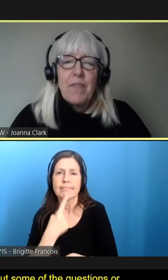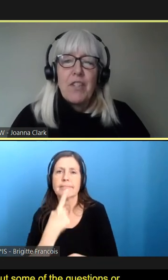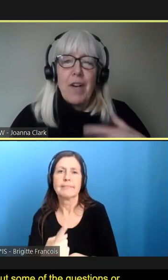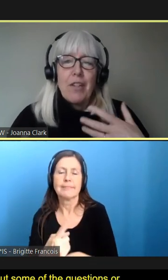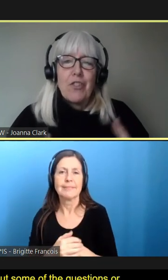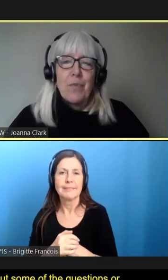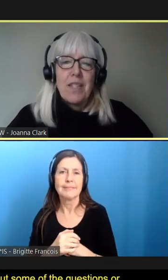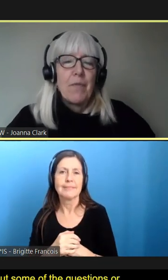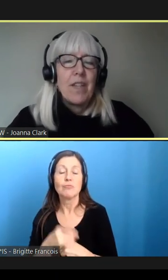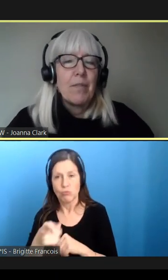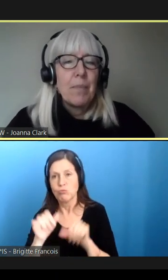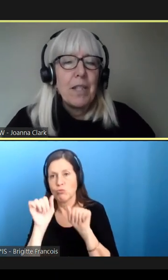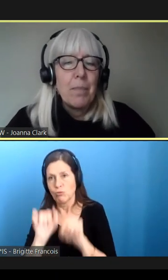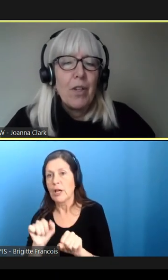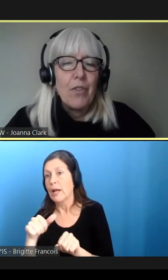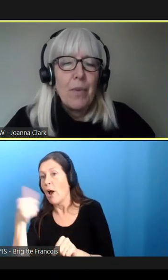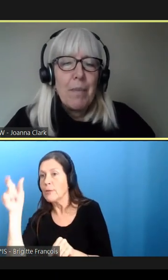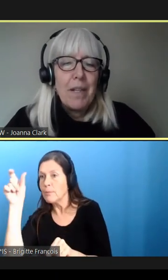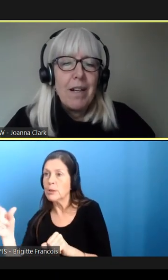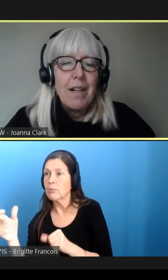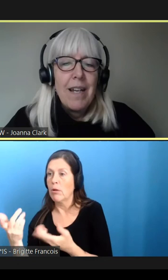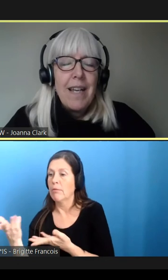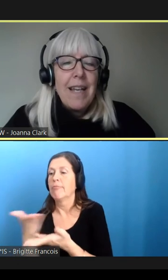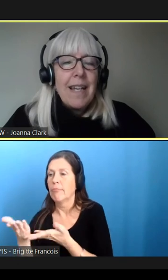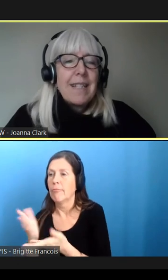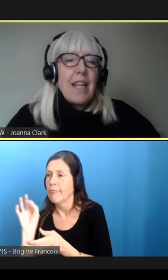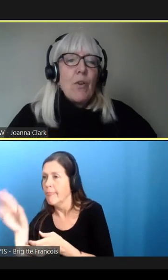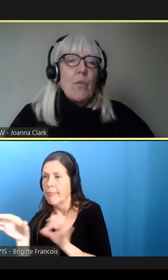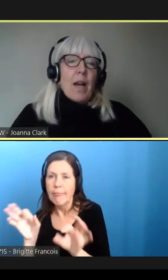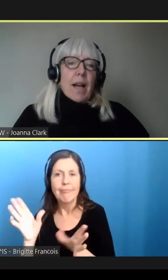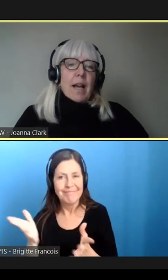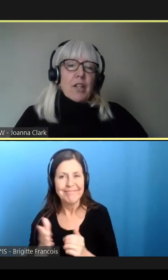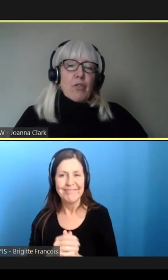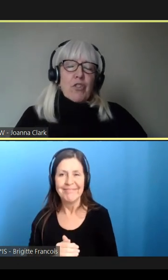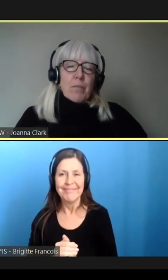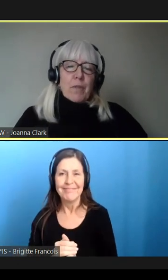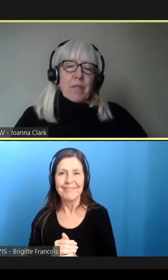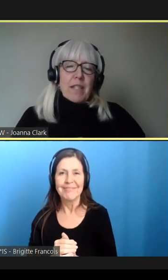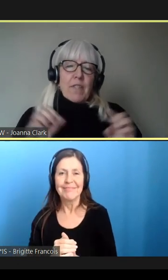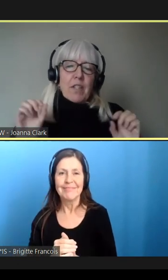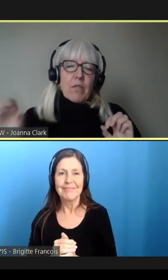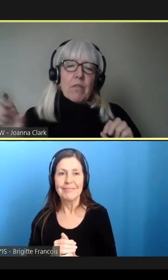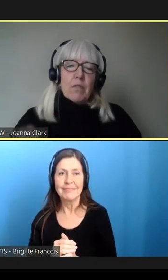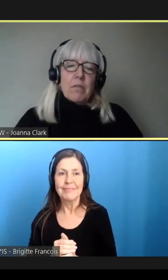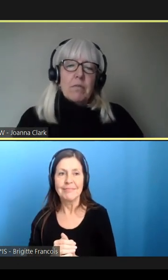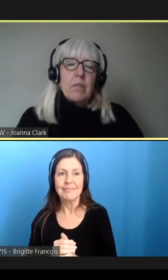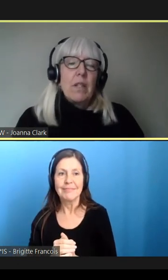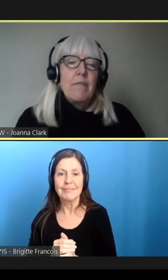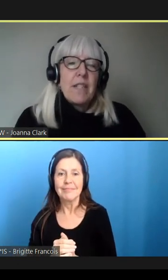bit of interaction with some of the other people on the webinar. So you should be receiving